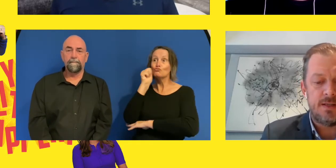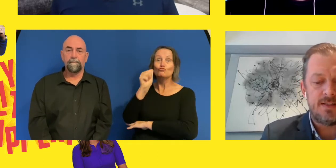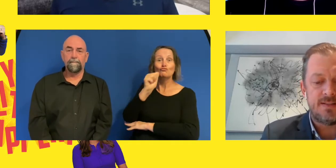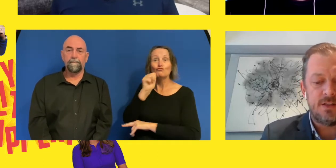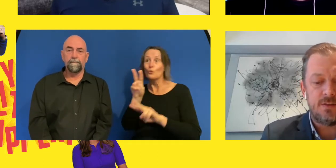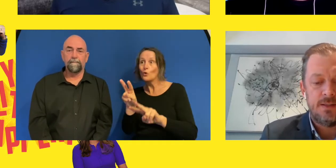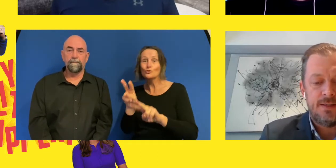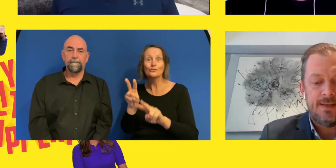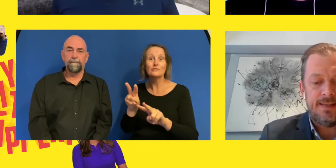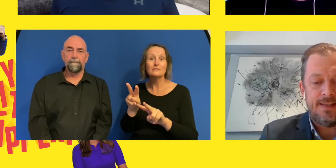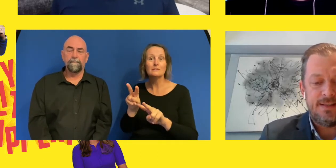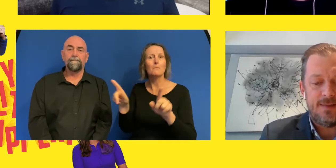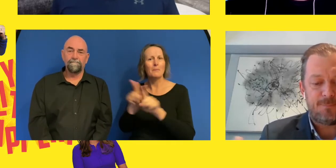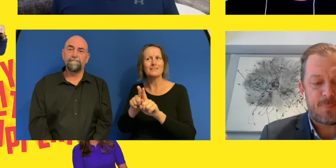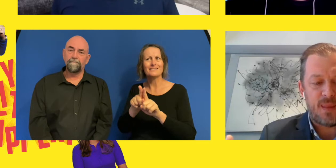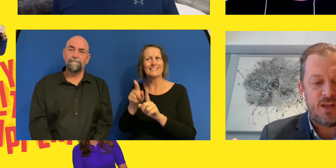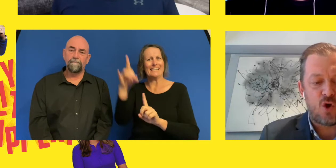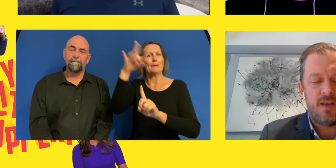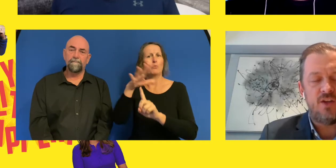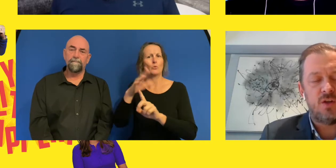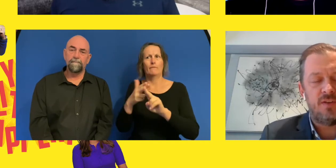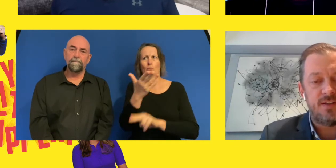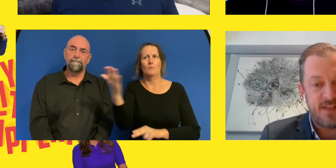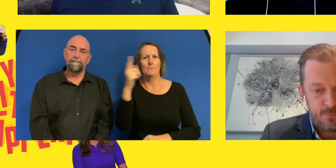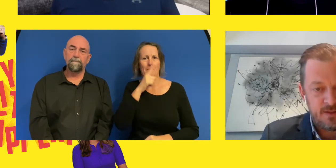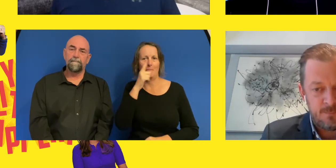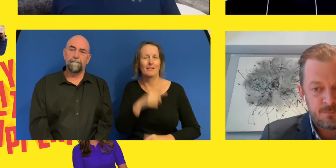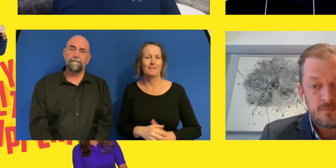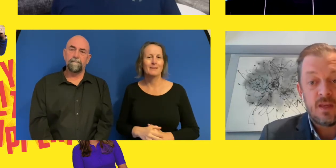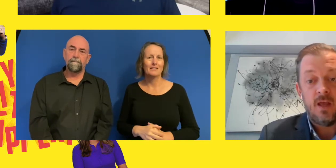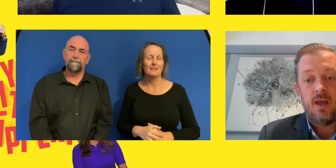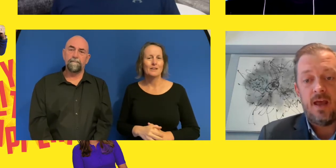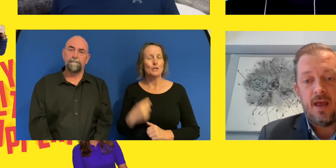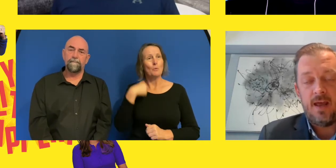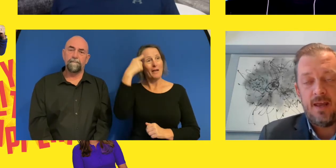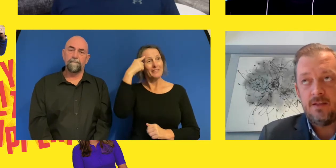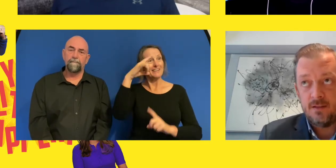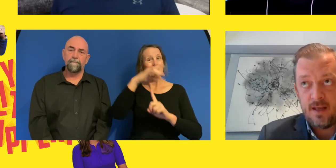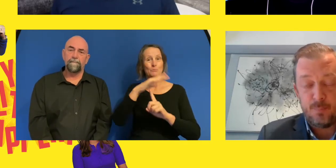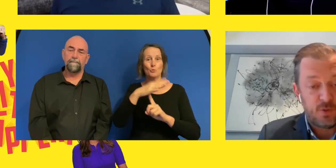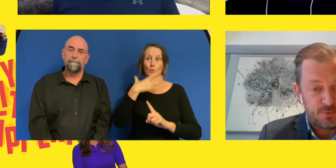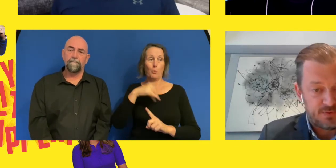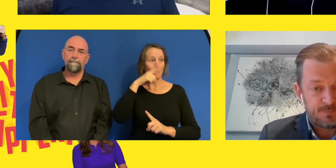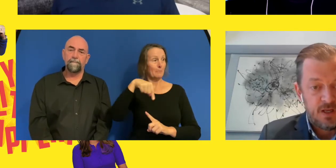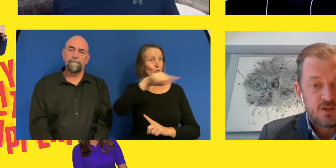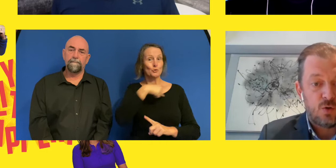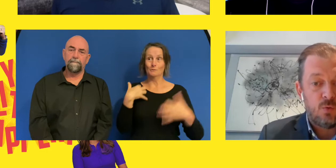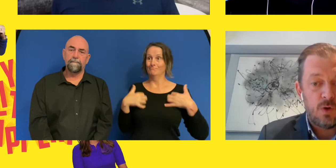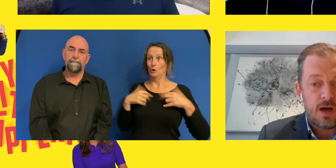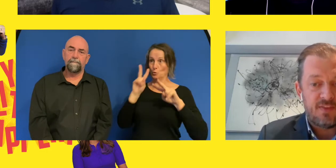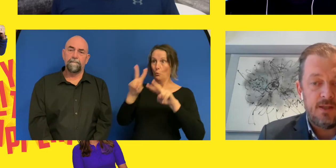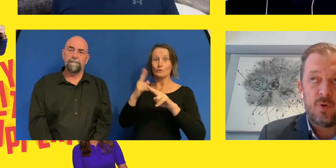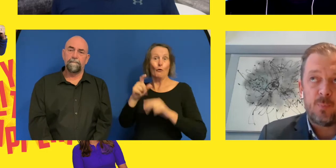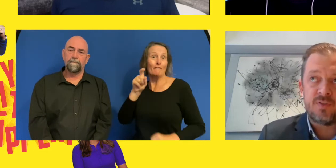in the, let's say, in the combination of entertainment and purpose.